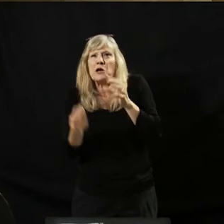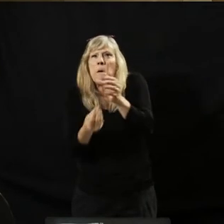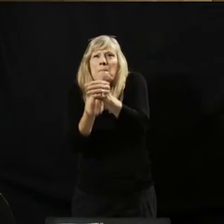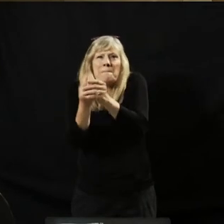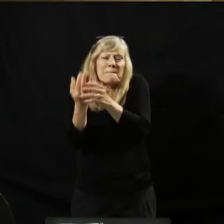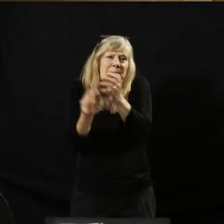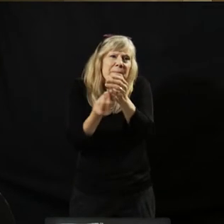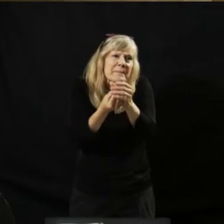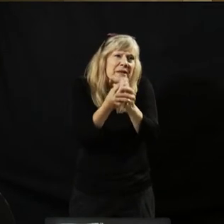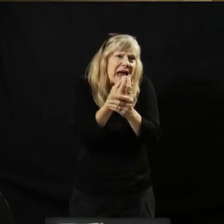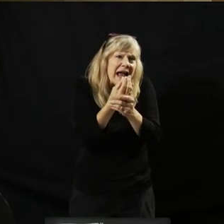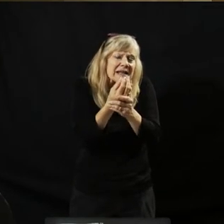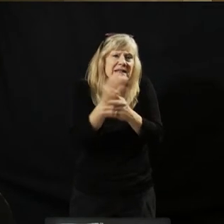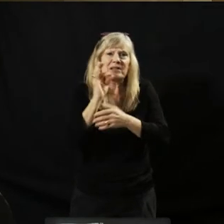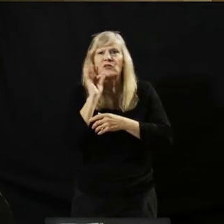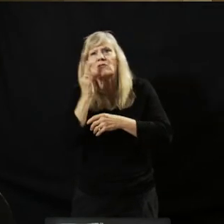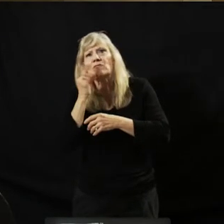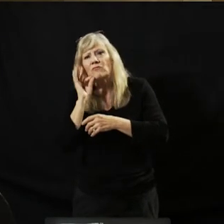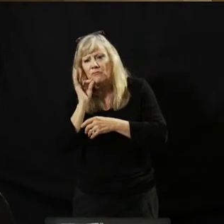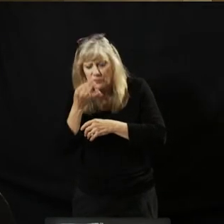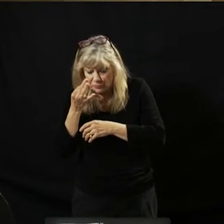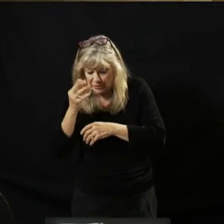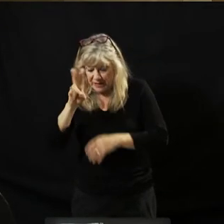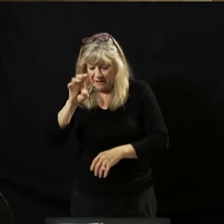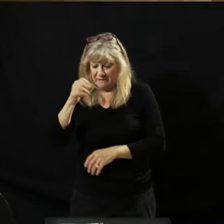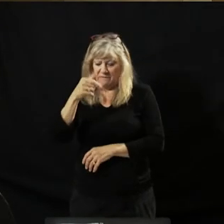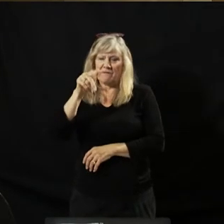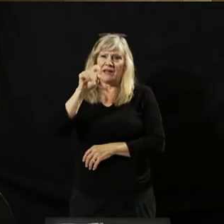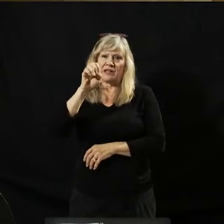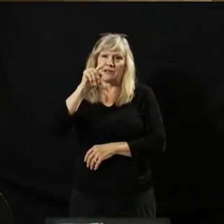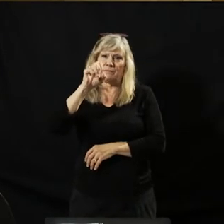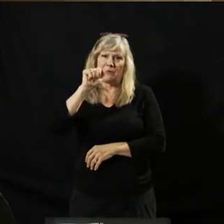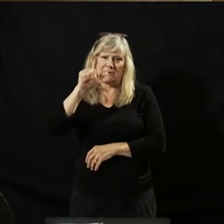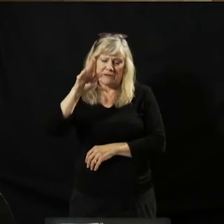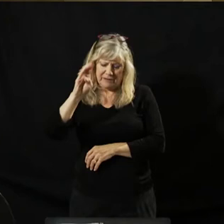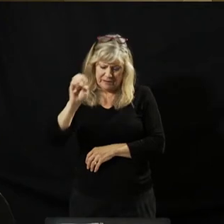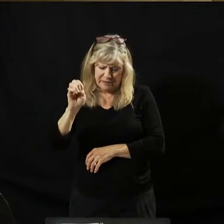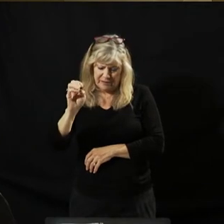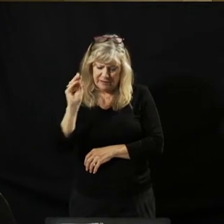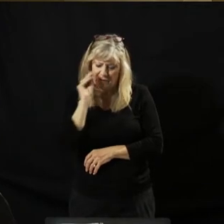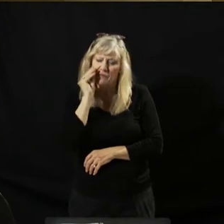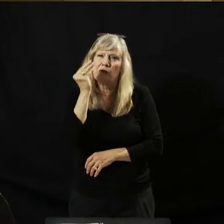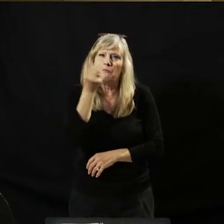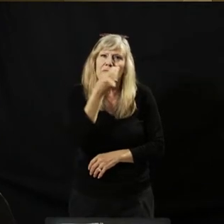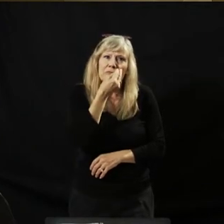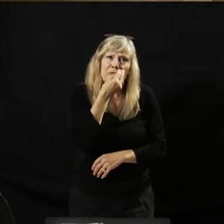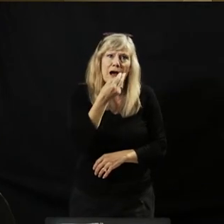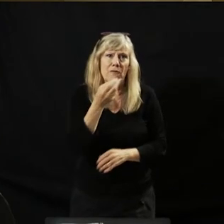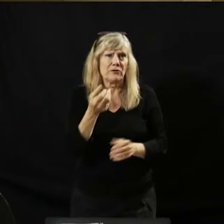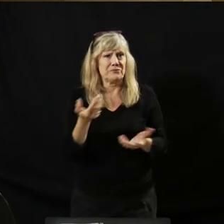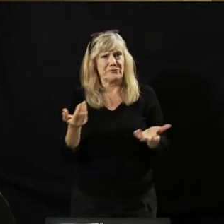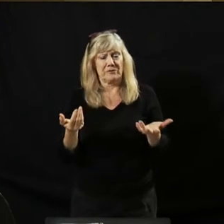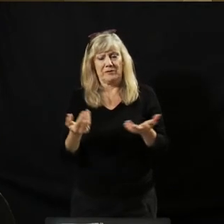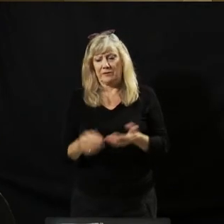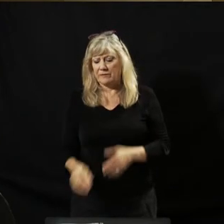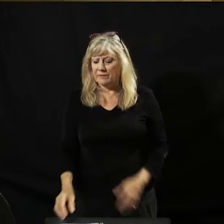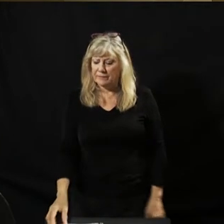plant that bears seed, and every kind of fruit tree on earth that bears fruit with its seed in